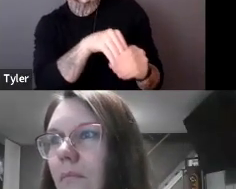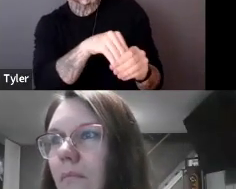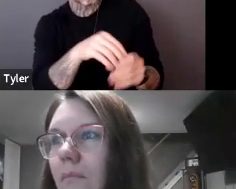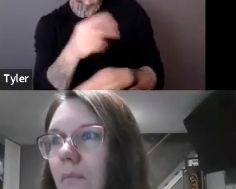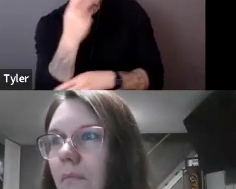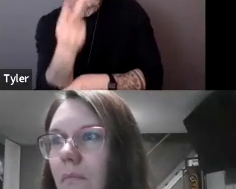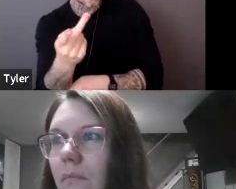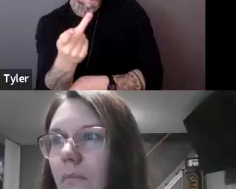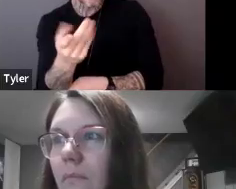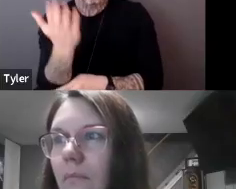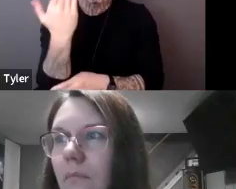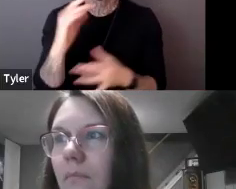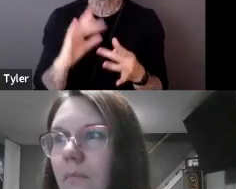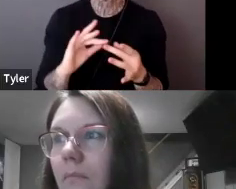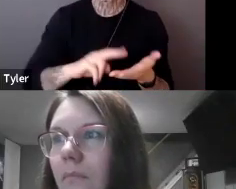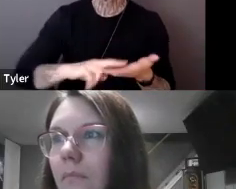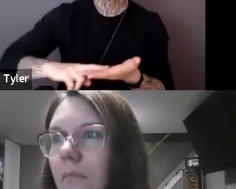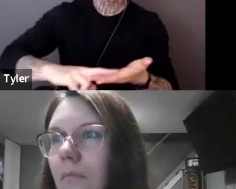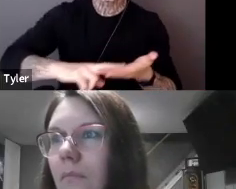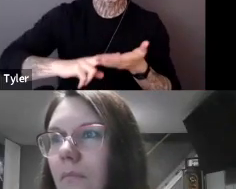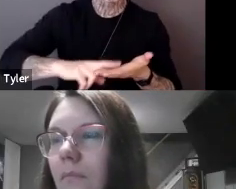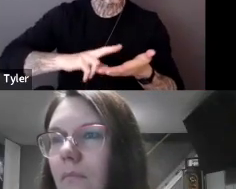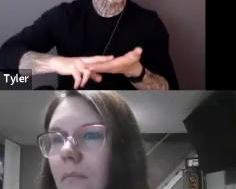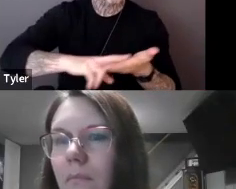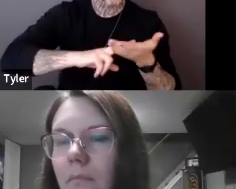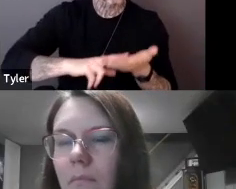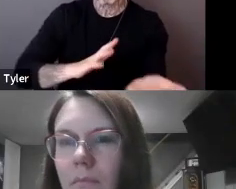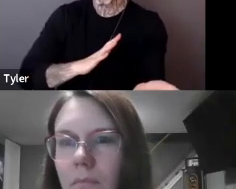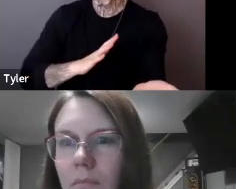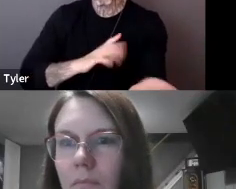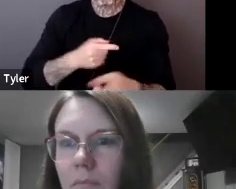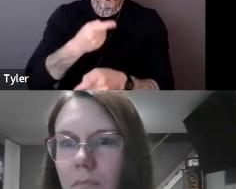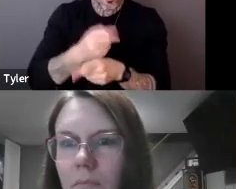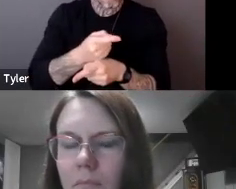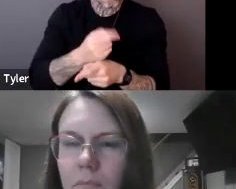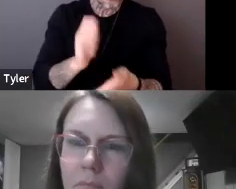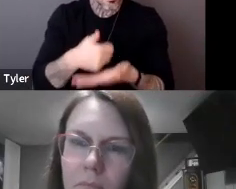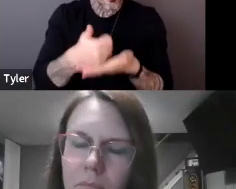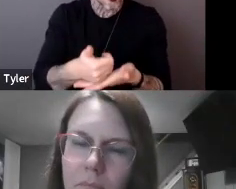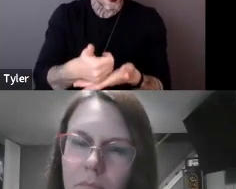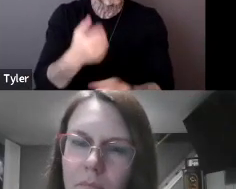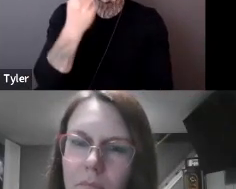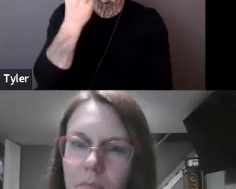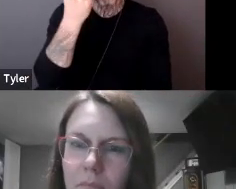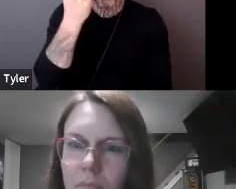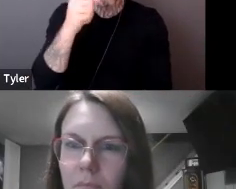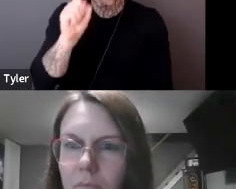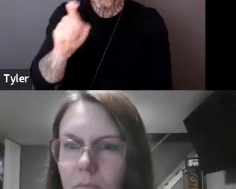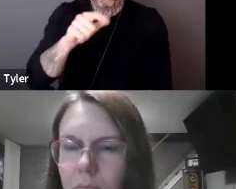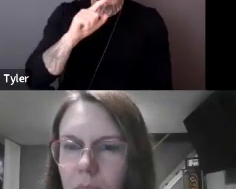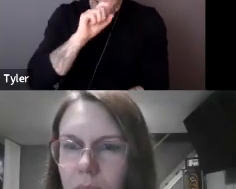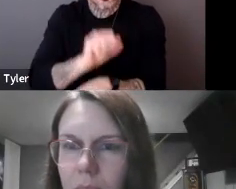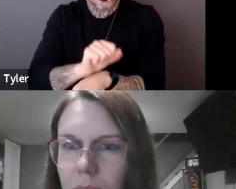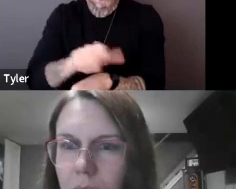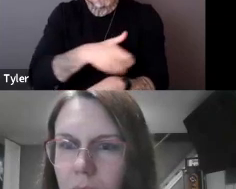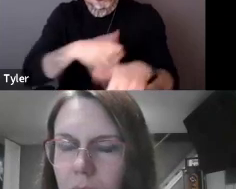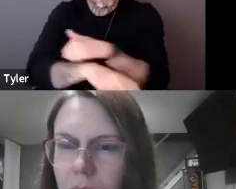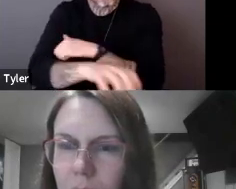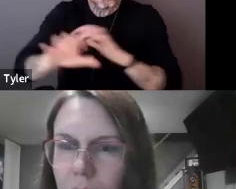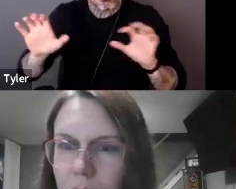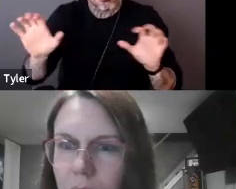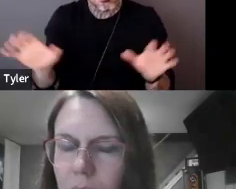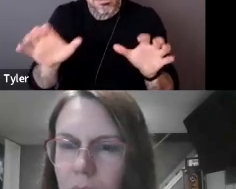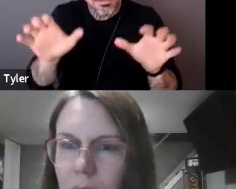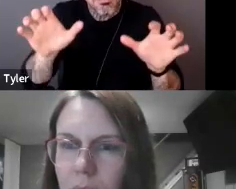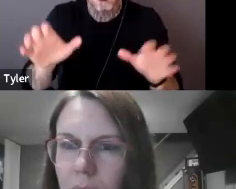mentioned a petition. Yes, we have a petition out, but petitions get you so far. But this is something we've been working on very, very hard. We're made up of people with and